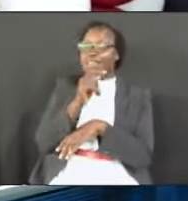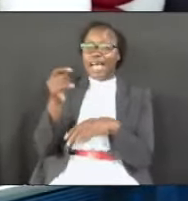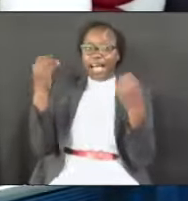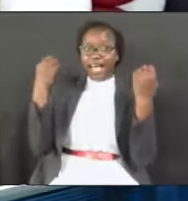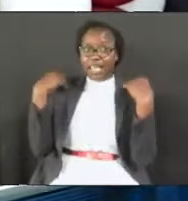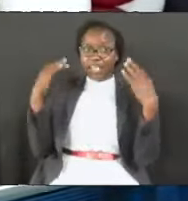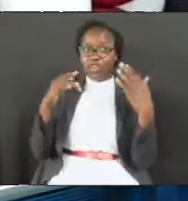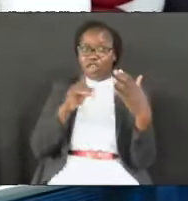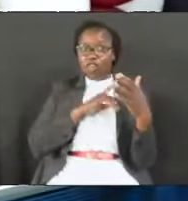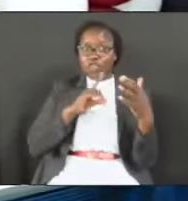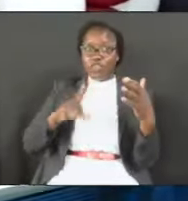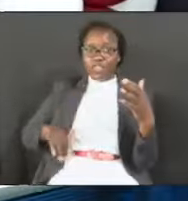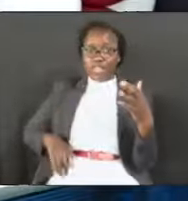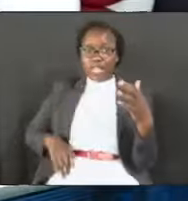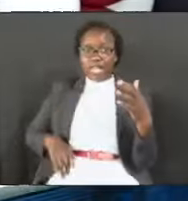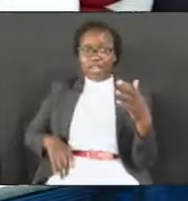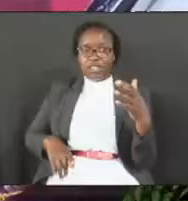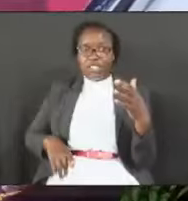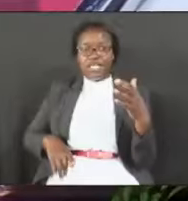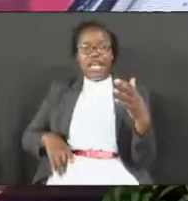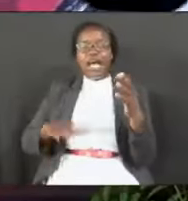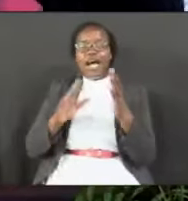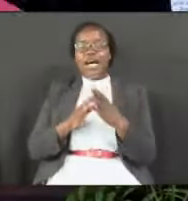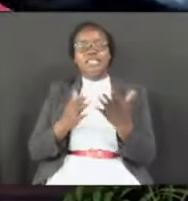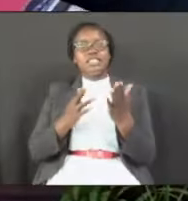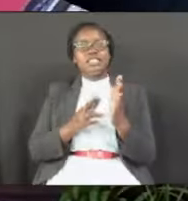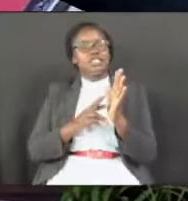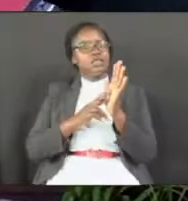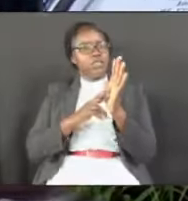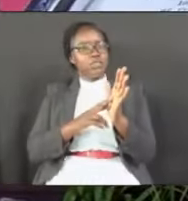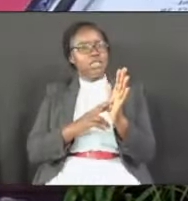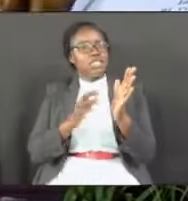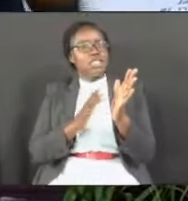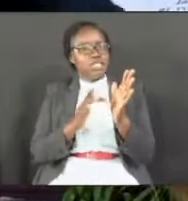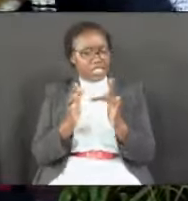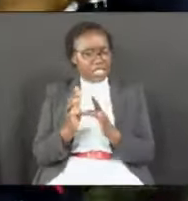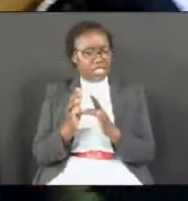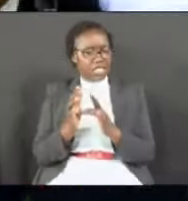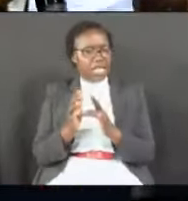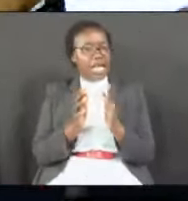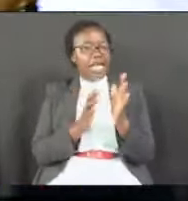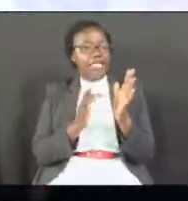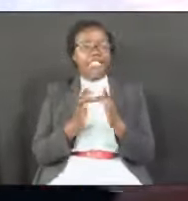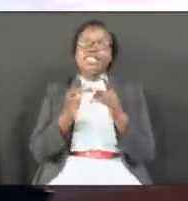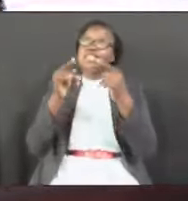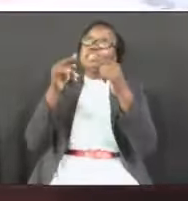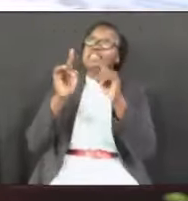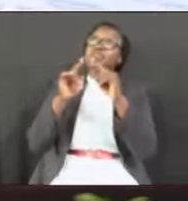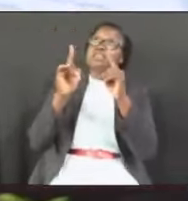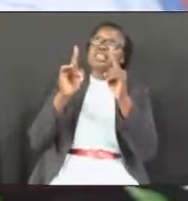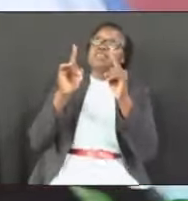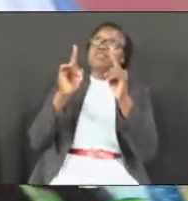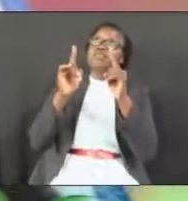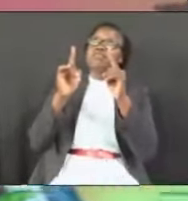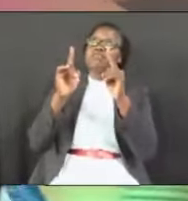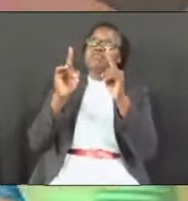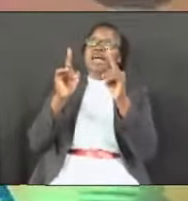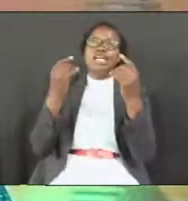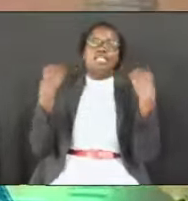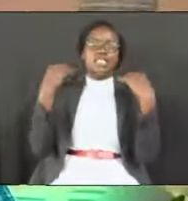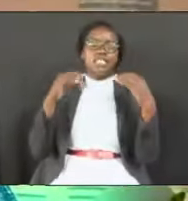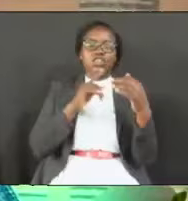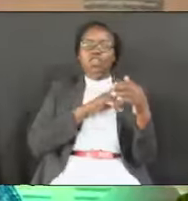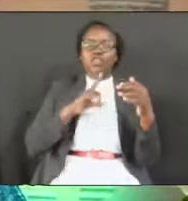the angel of the Lord is in reference to Jesus in the Old Testament. And Jesus, the Bible says, and the angel of the